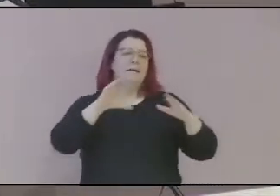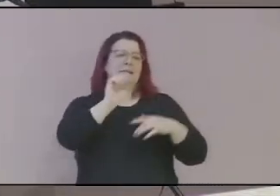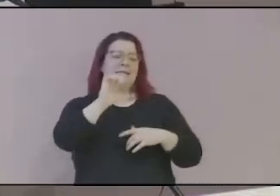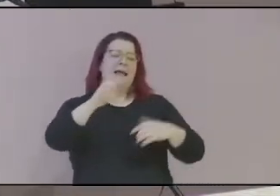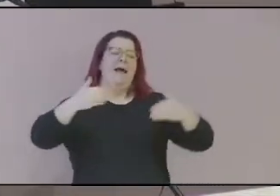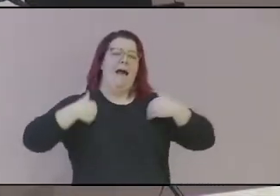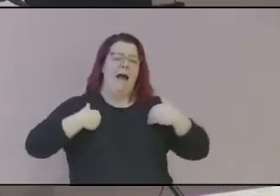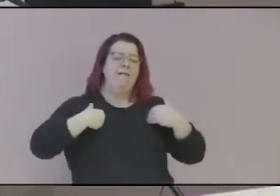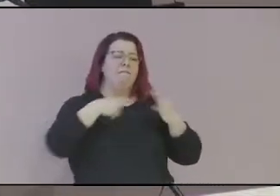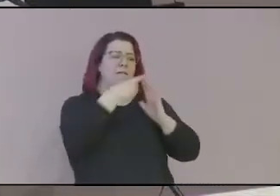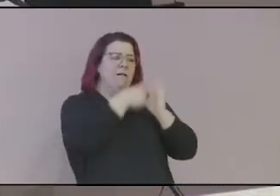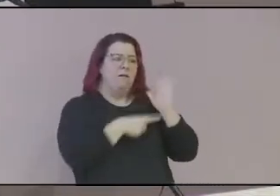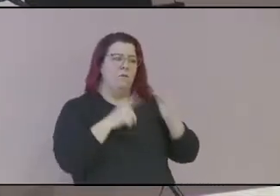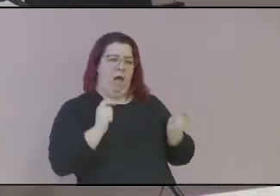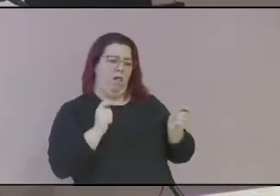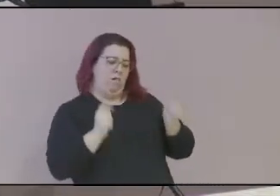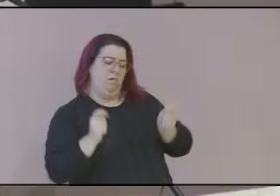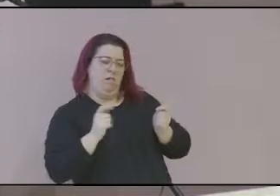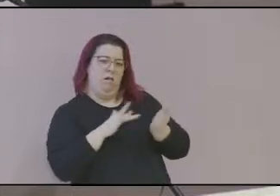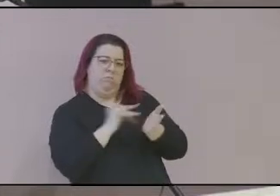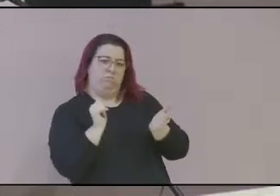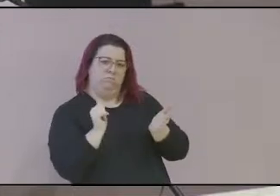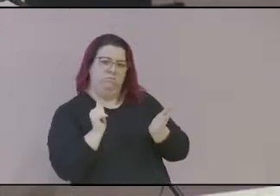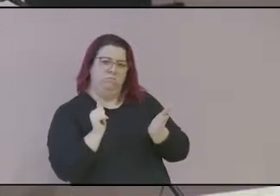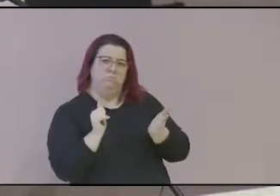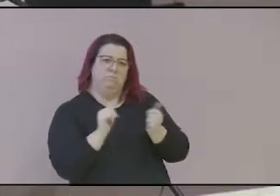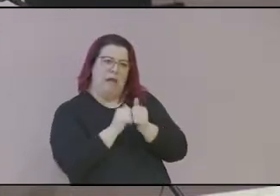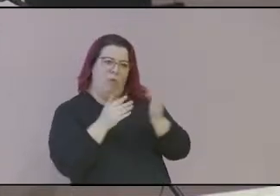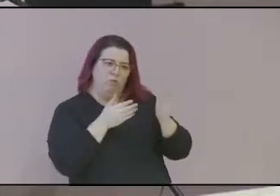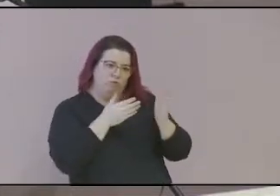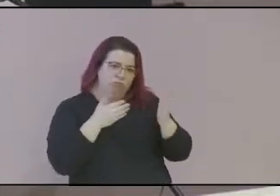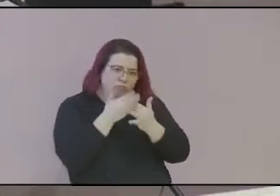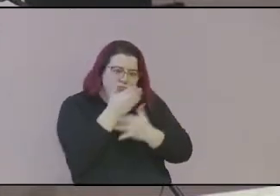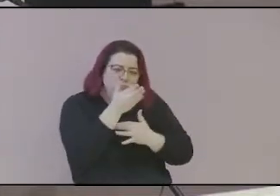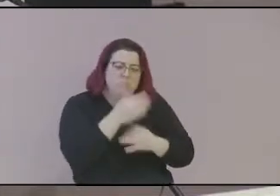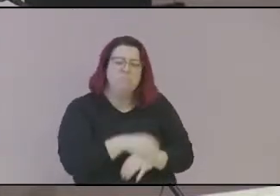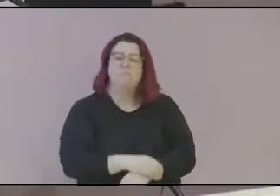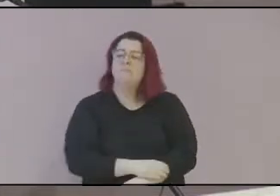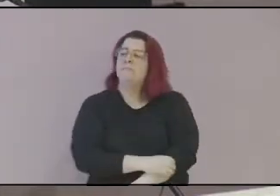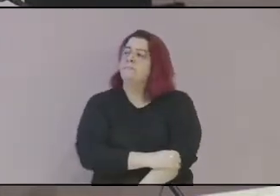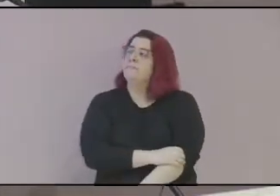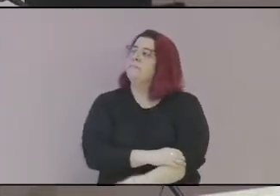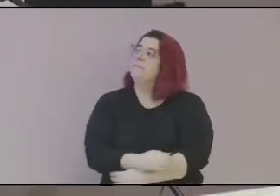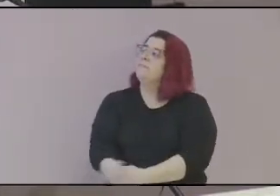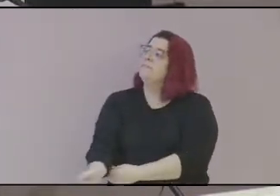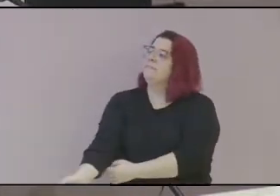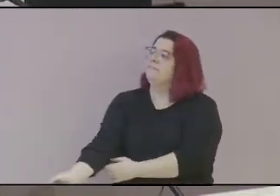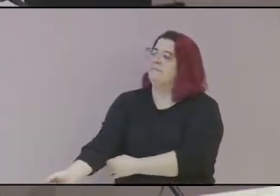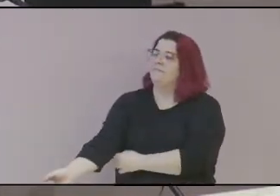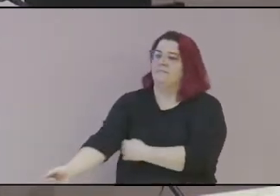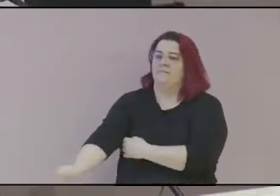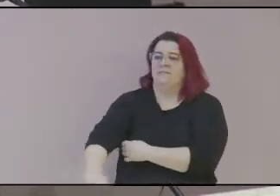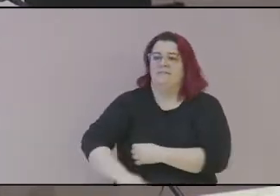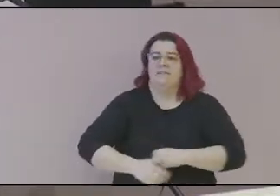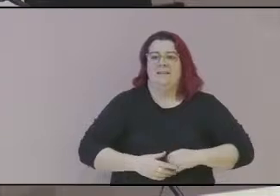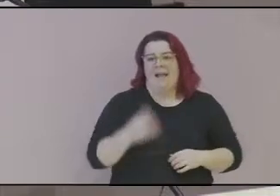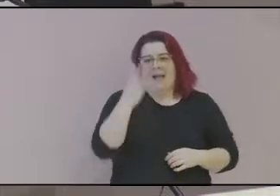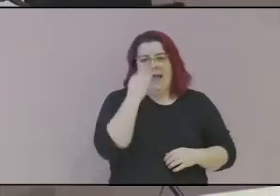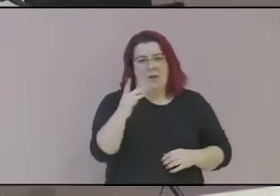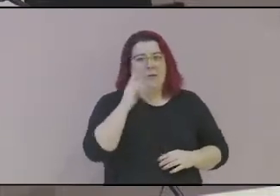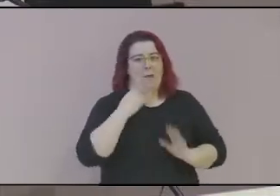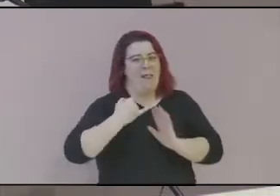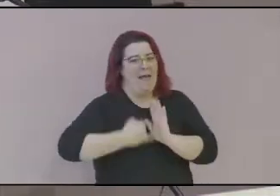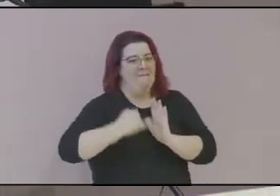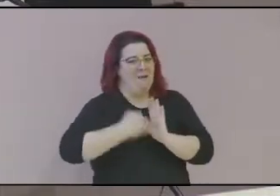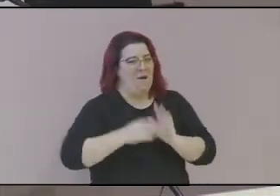flawed system? And my last slide, I told you there would be some art in here somewhere,